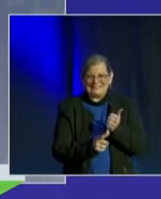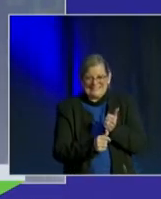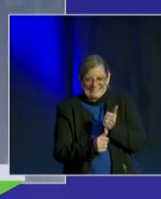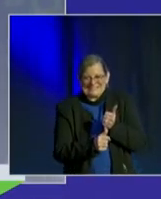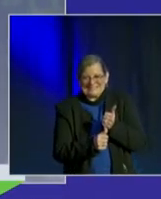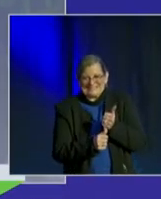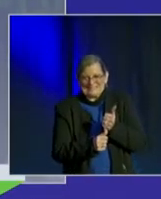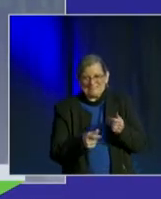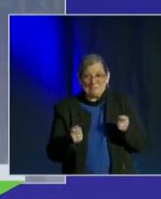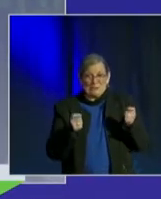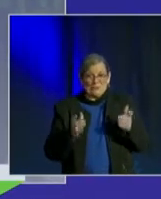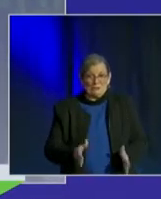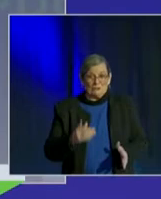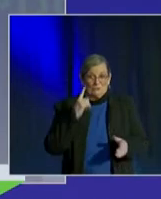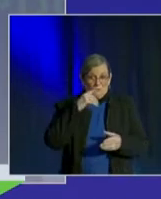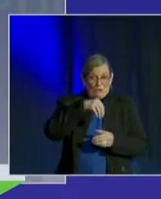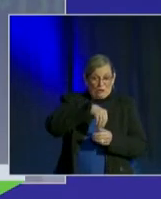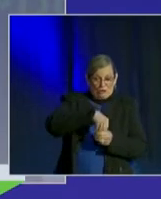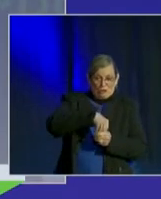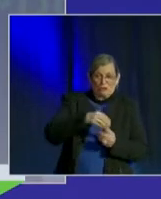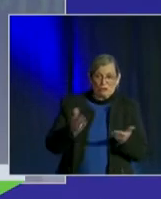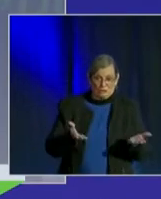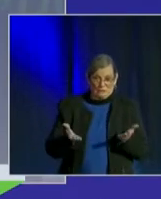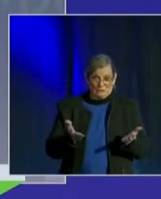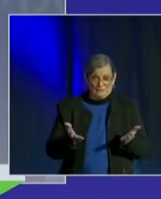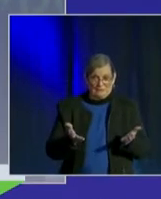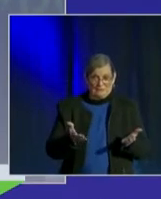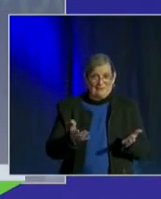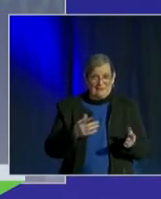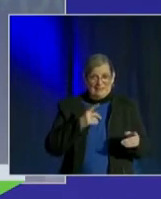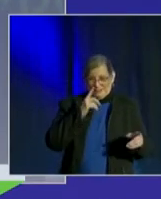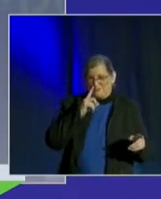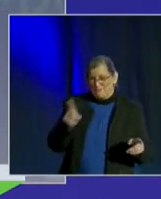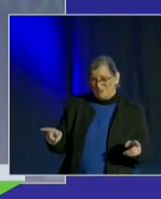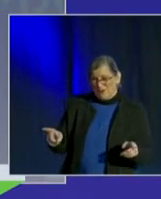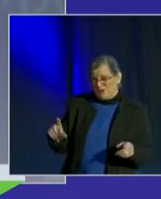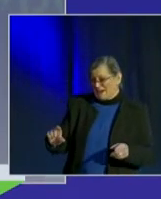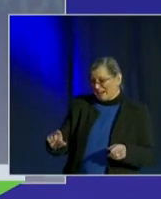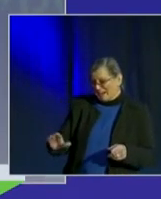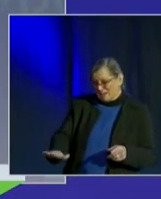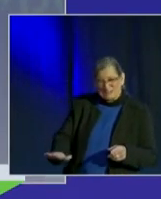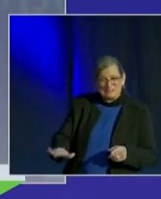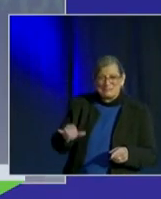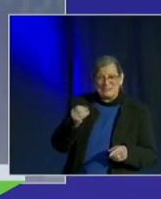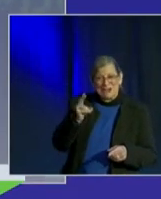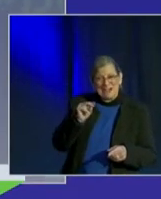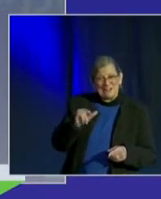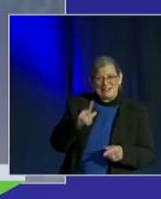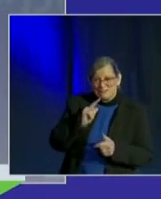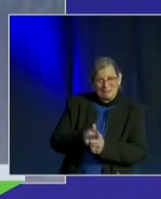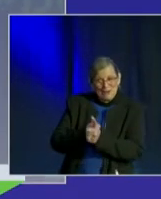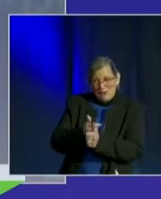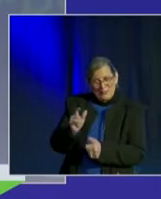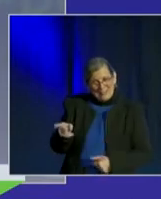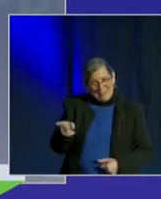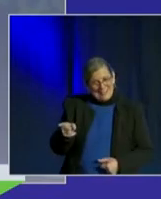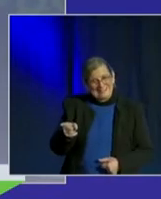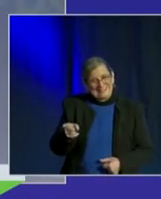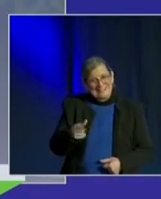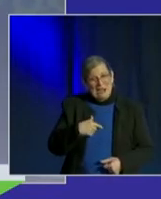Services. Little Johnny and the Deputy Mayor is a hard act to follow, but I'm going to do my best to do